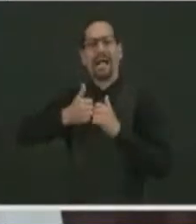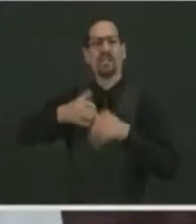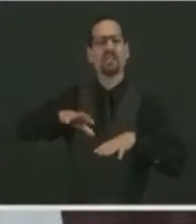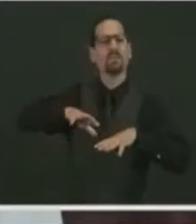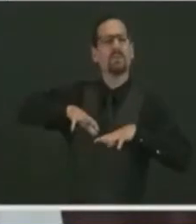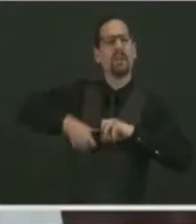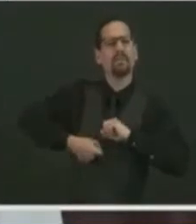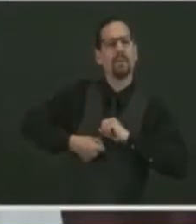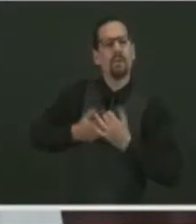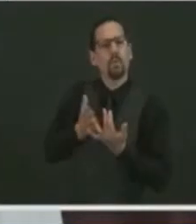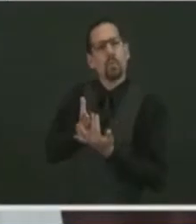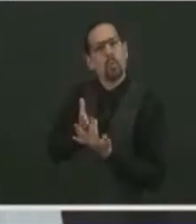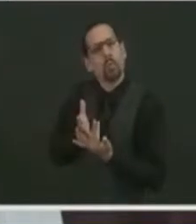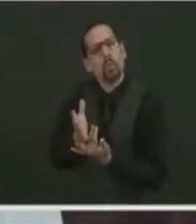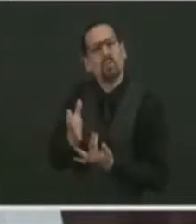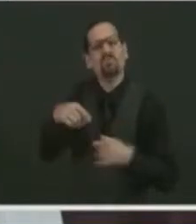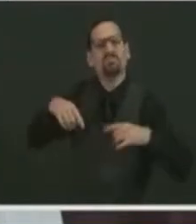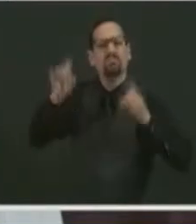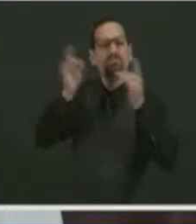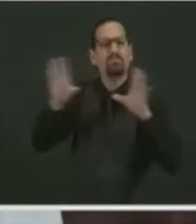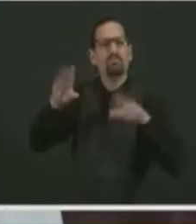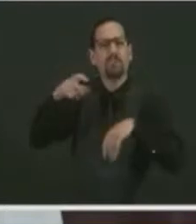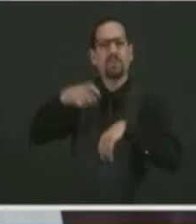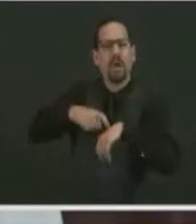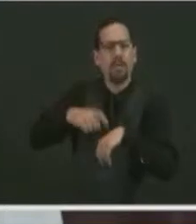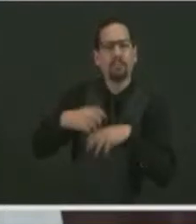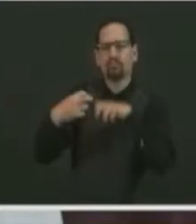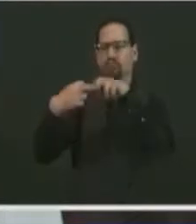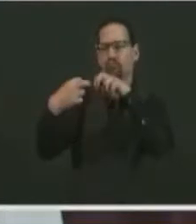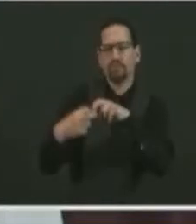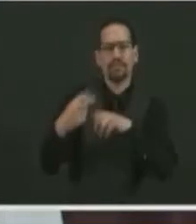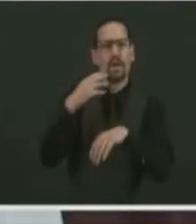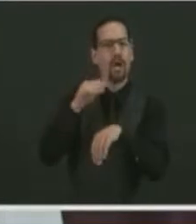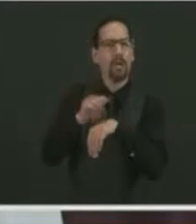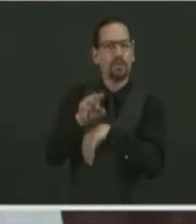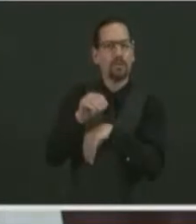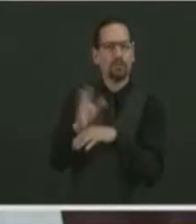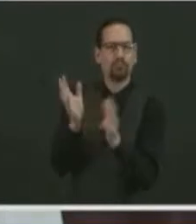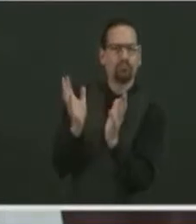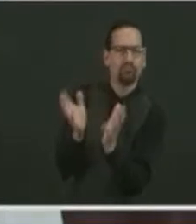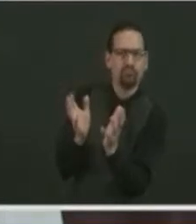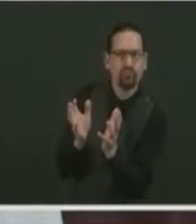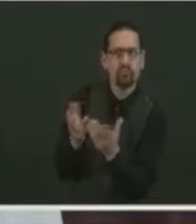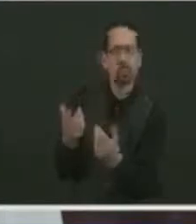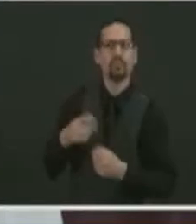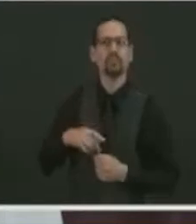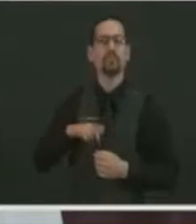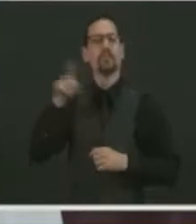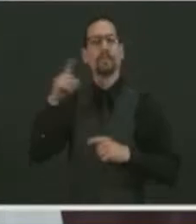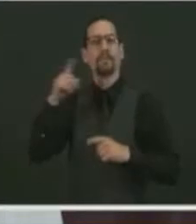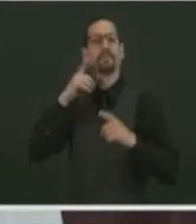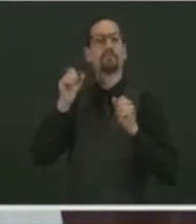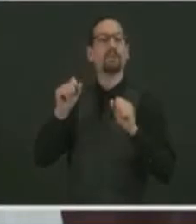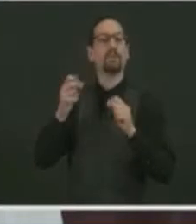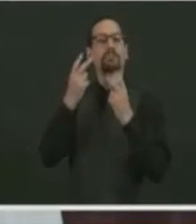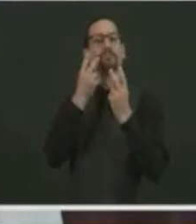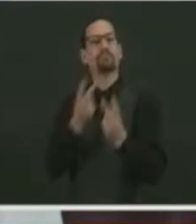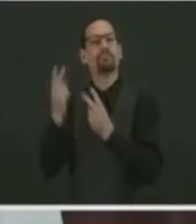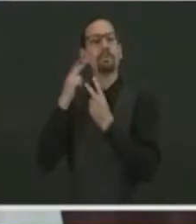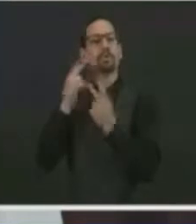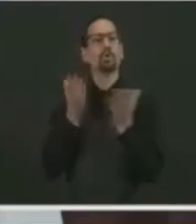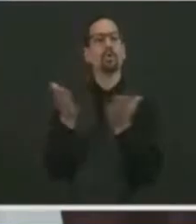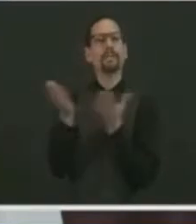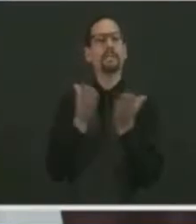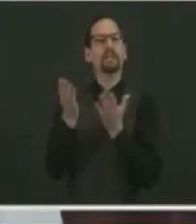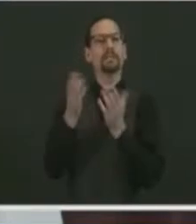one. They provide support for virtual memorial services and connect people with legal help